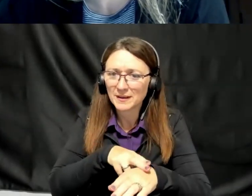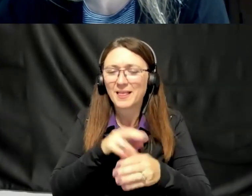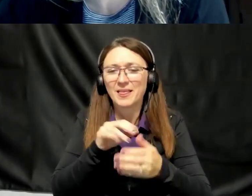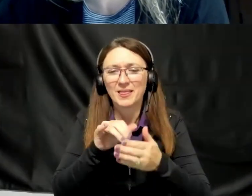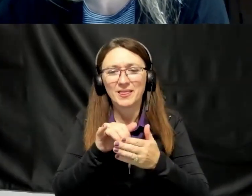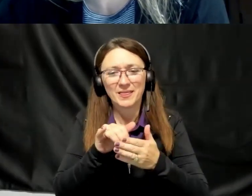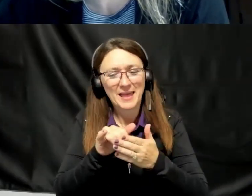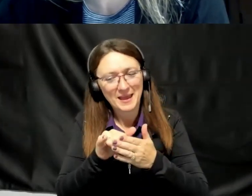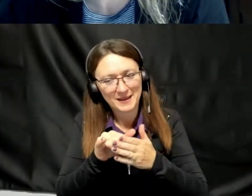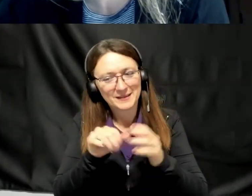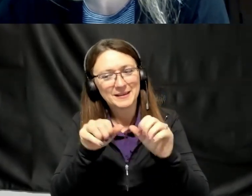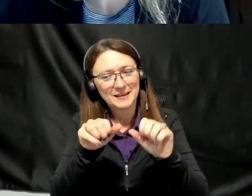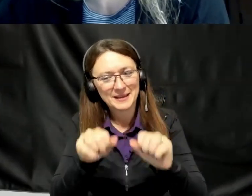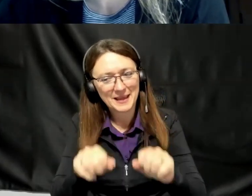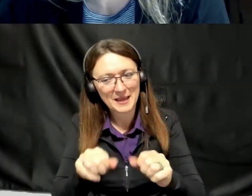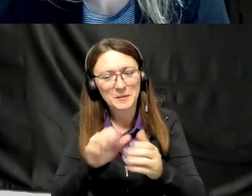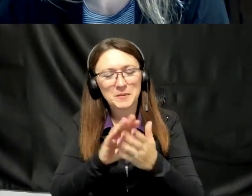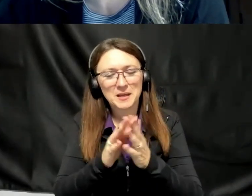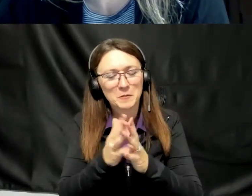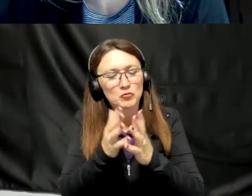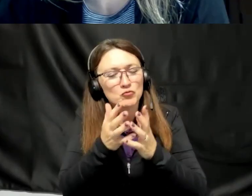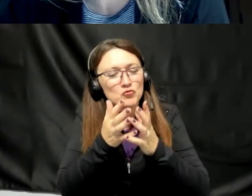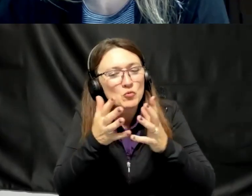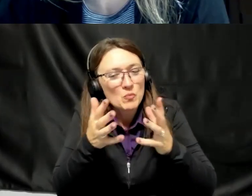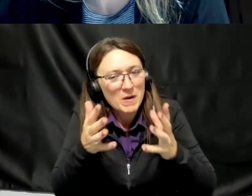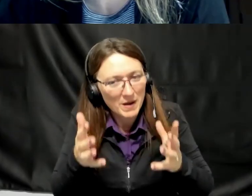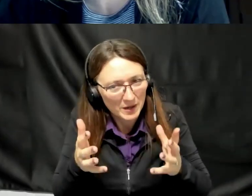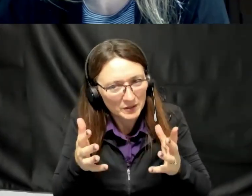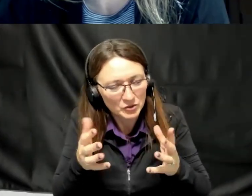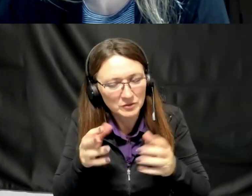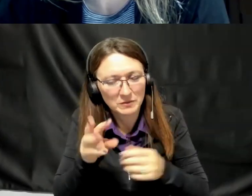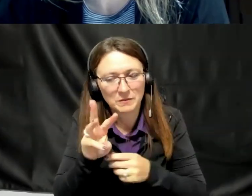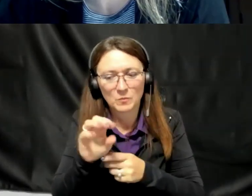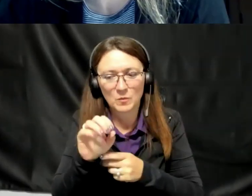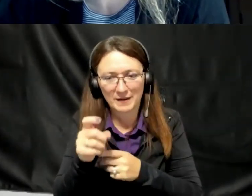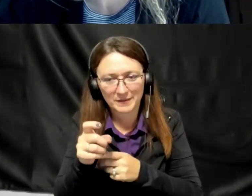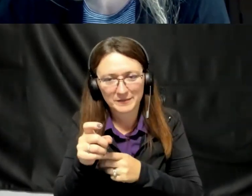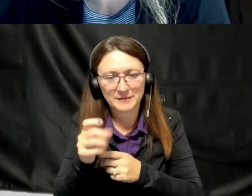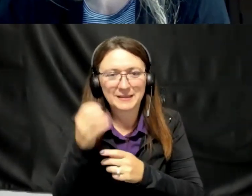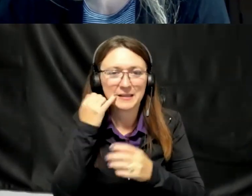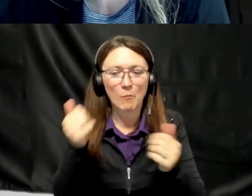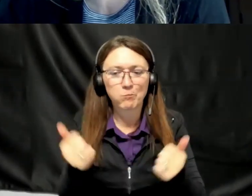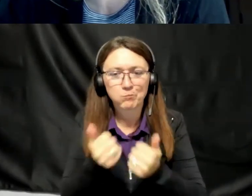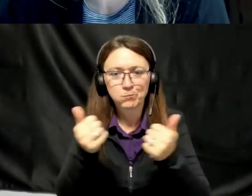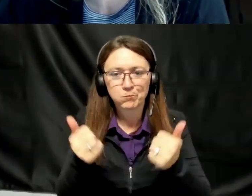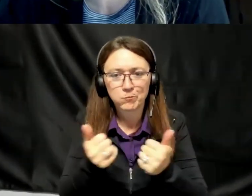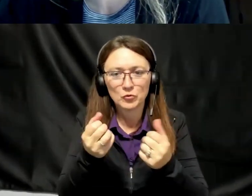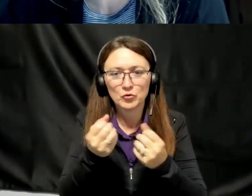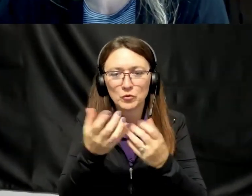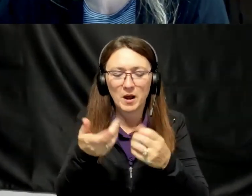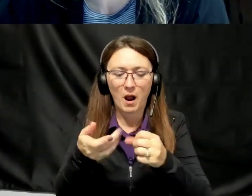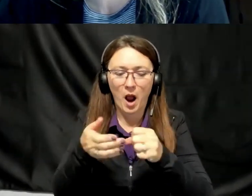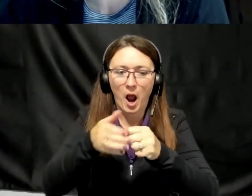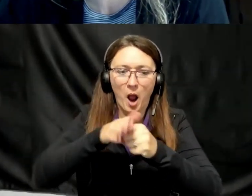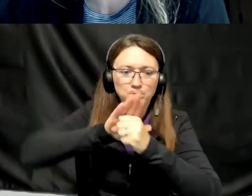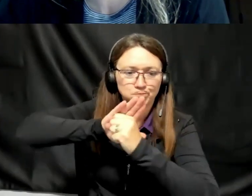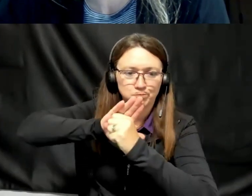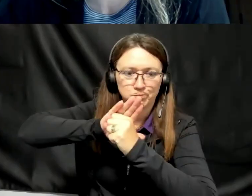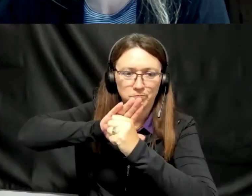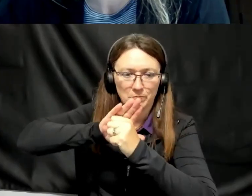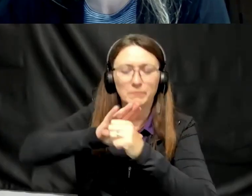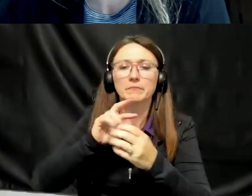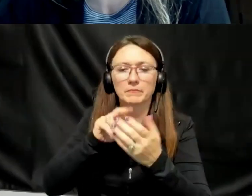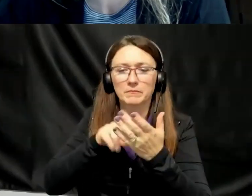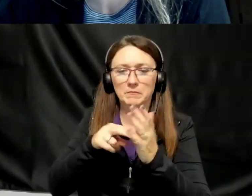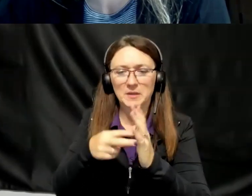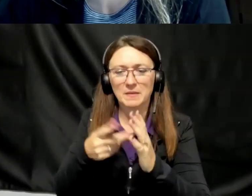can go into the too much range, and that's when, if there is too much and occluding the ear canal, we would recommend that it